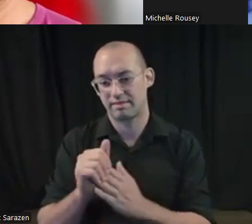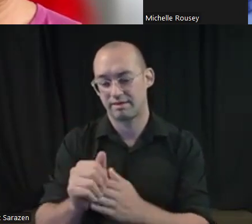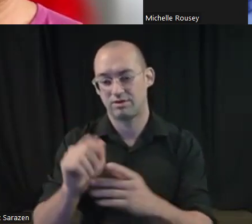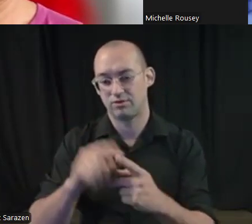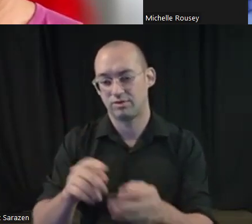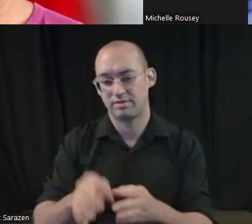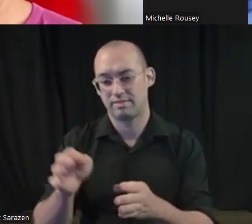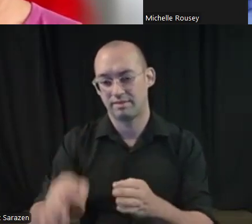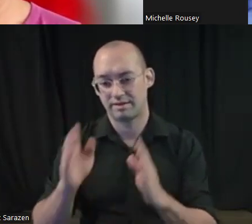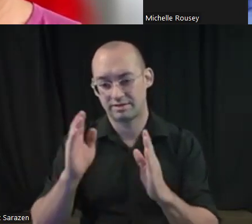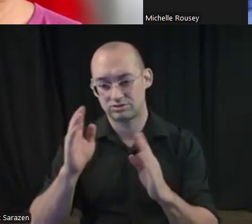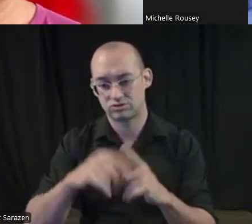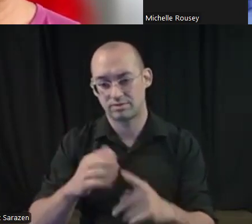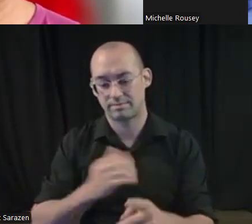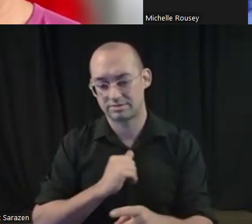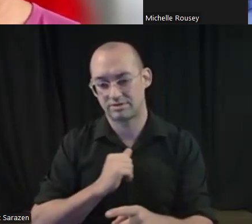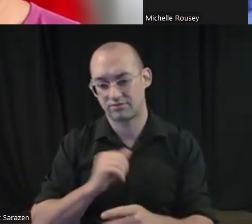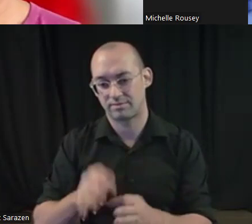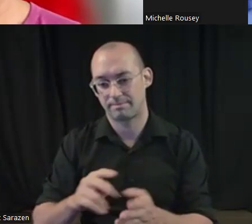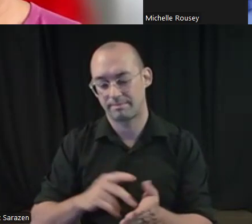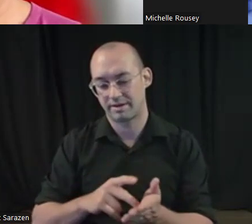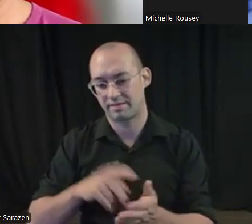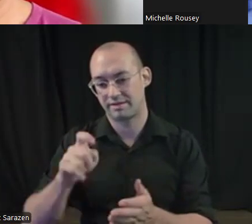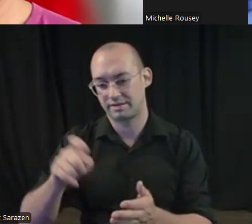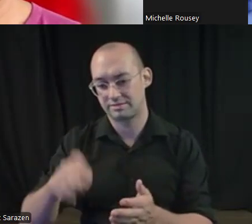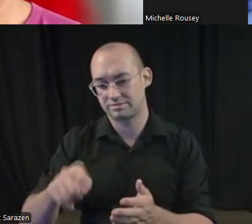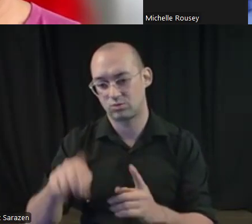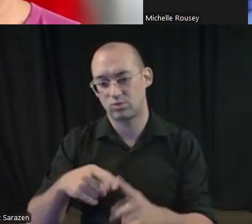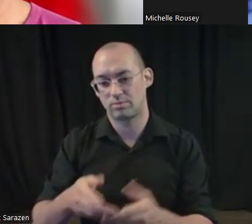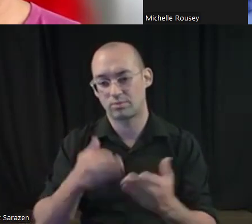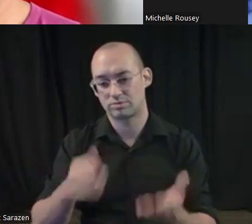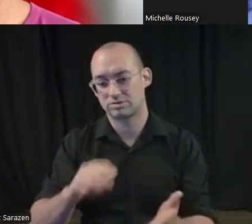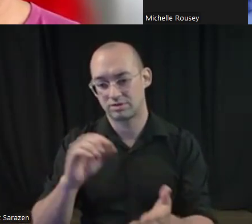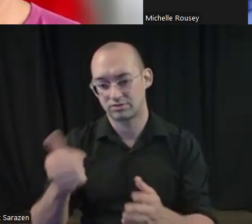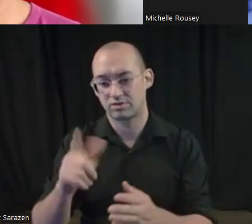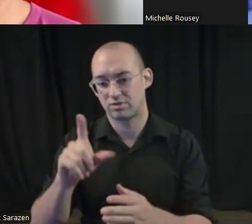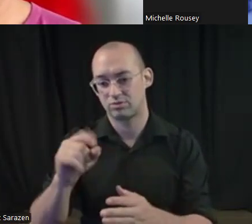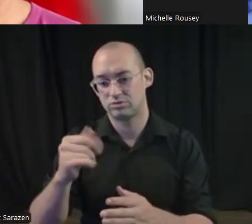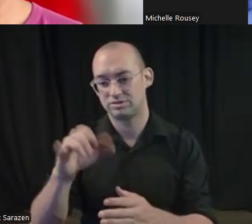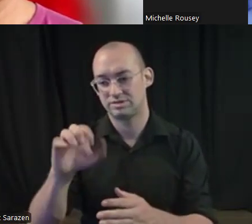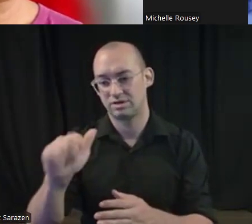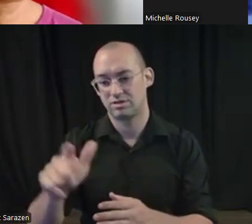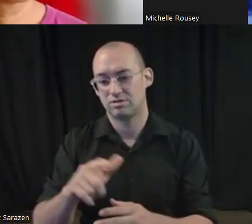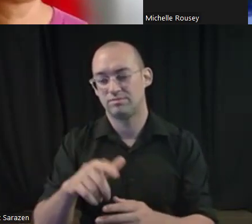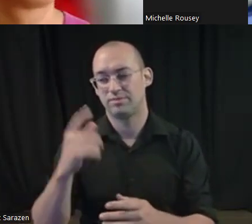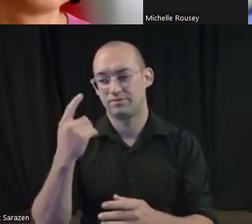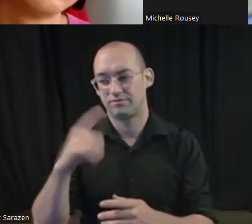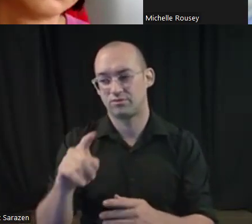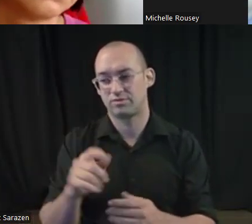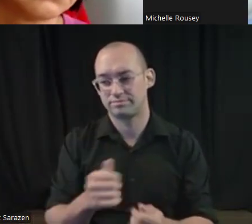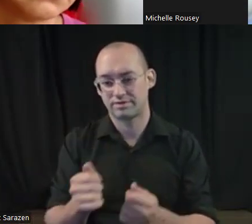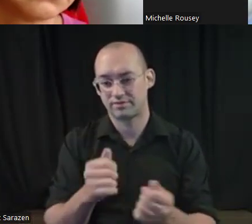own medical needs. And I'm not the only one. When you propose another logistical crucible to learn and navigate, caregivers see